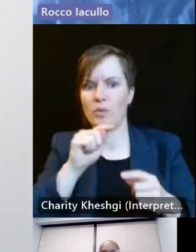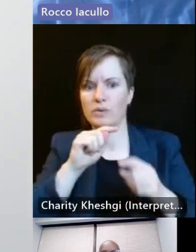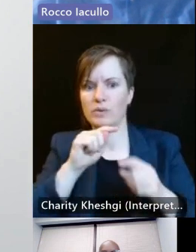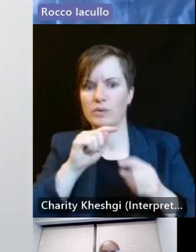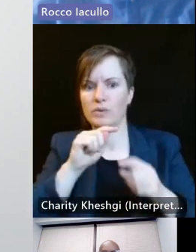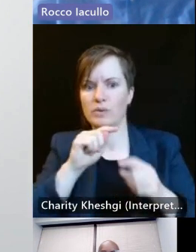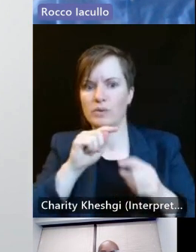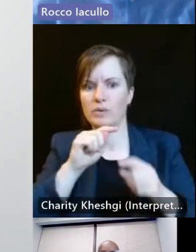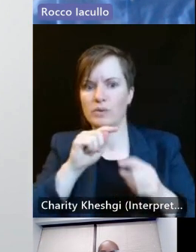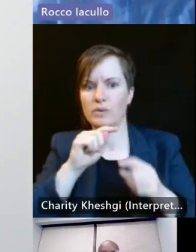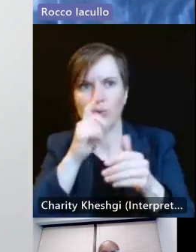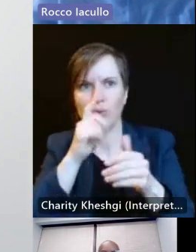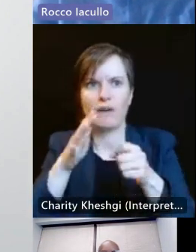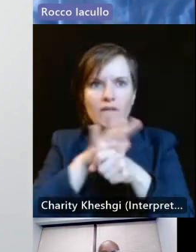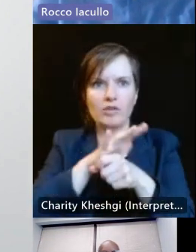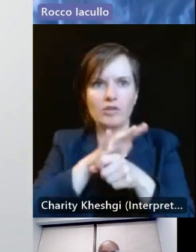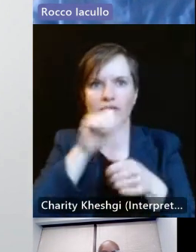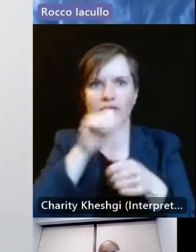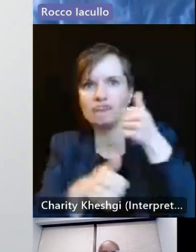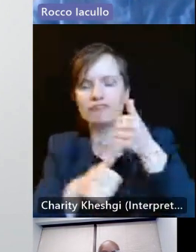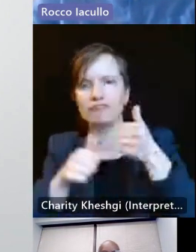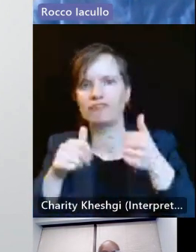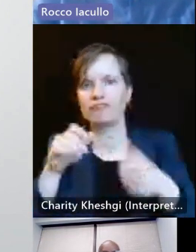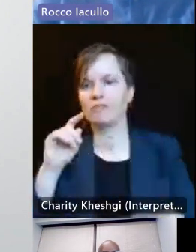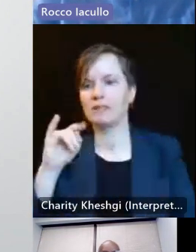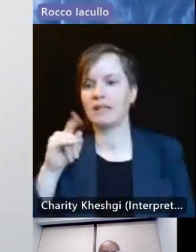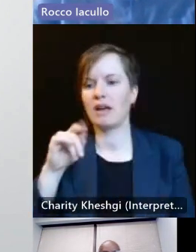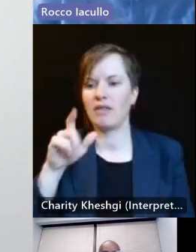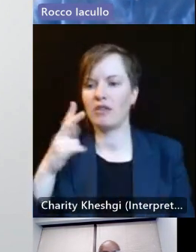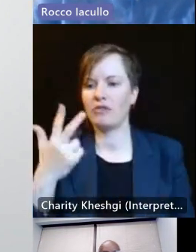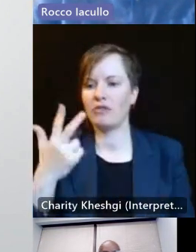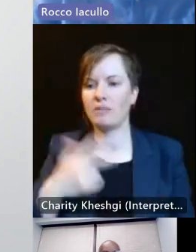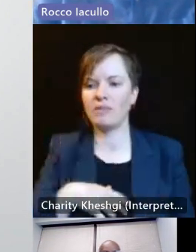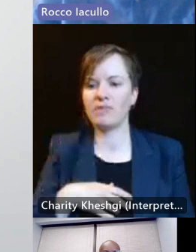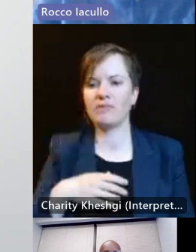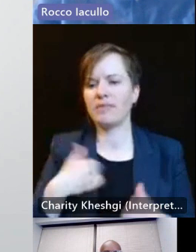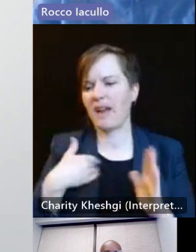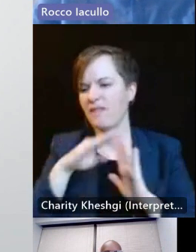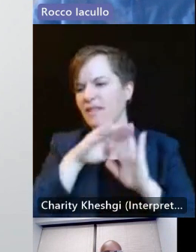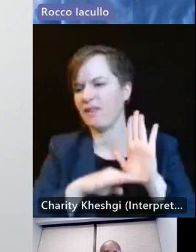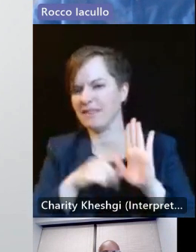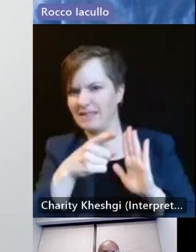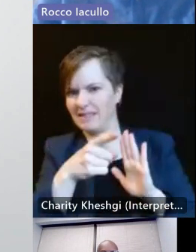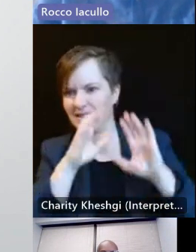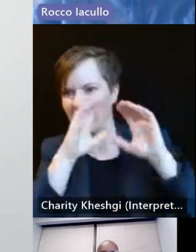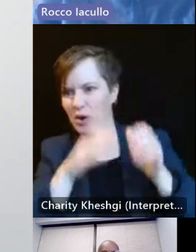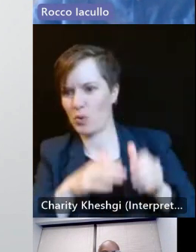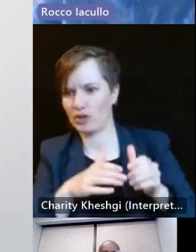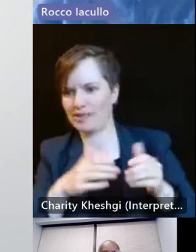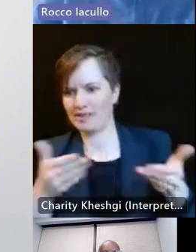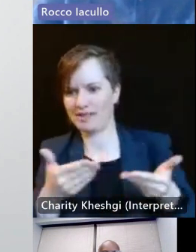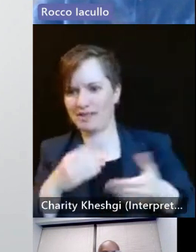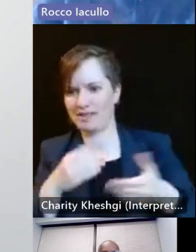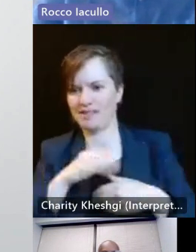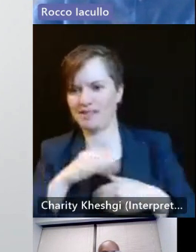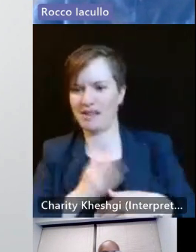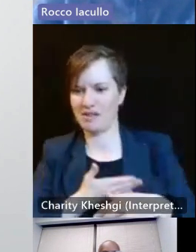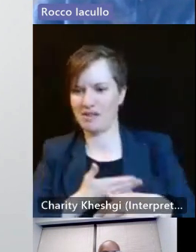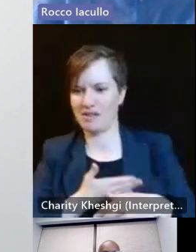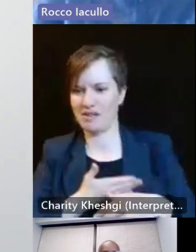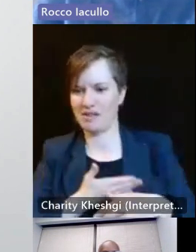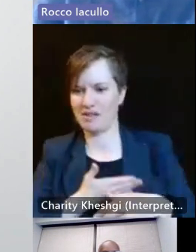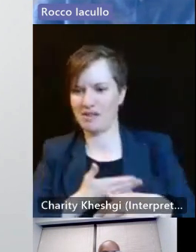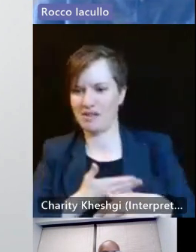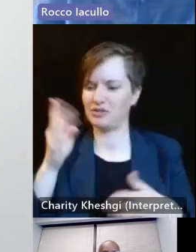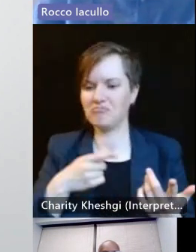some of those categories here in our presentation that may most